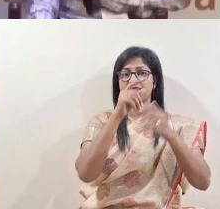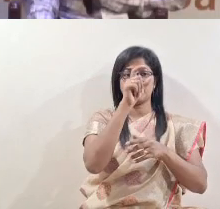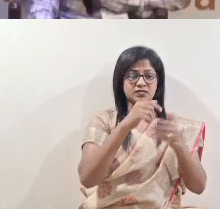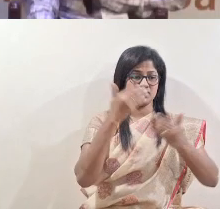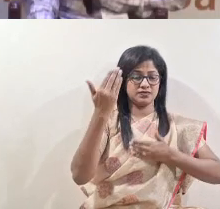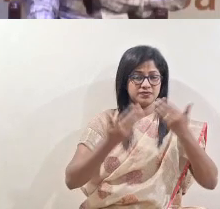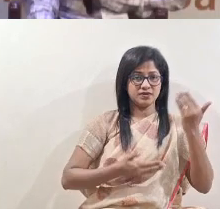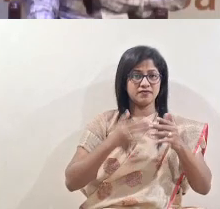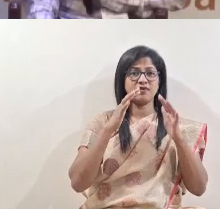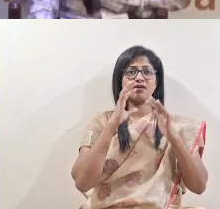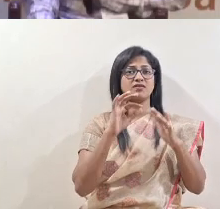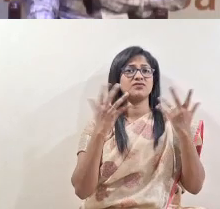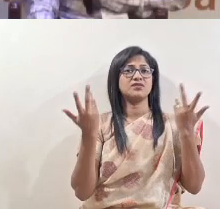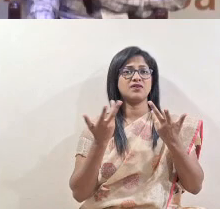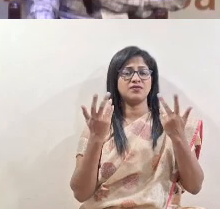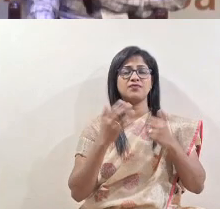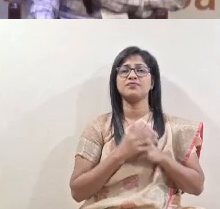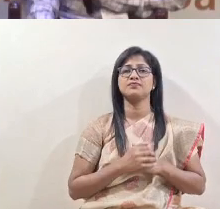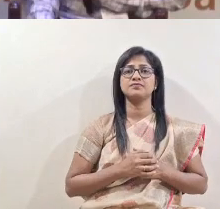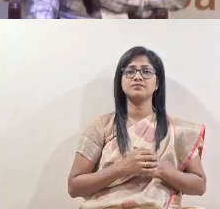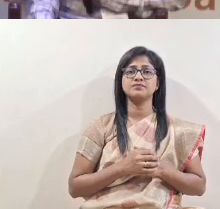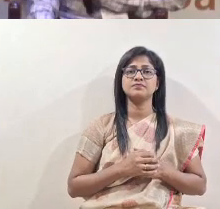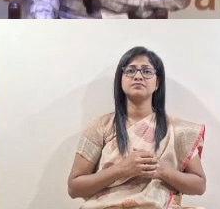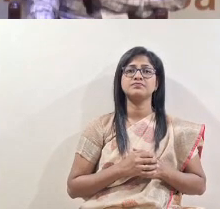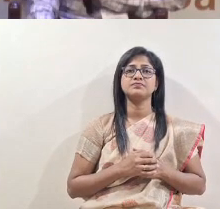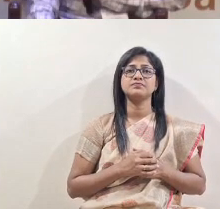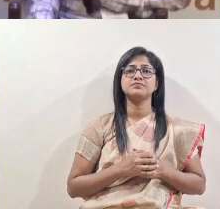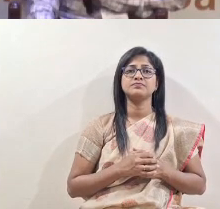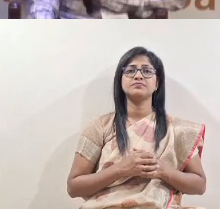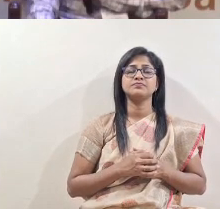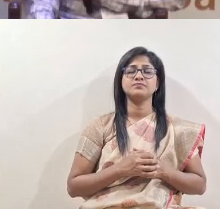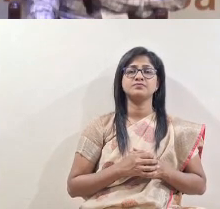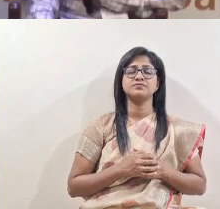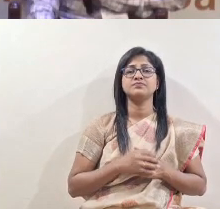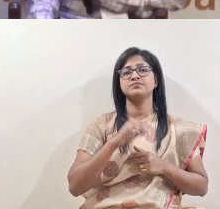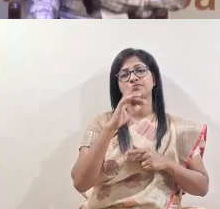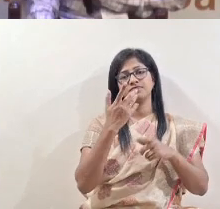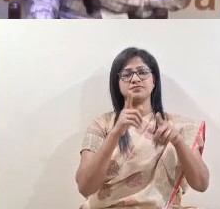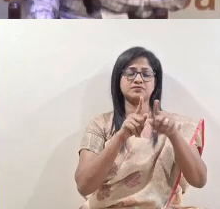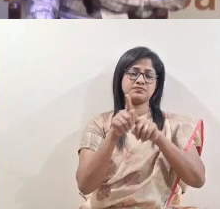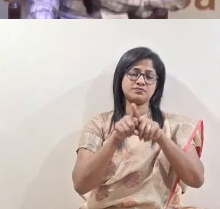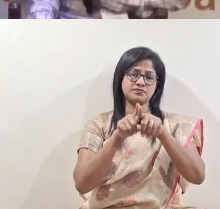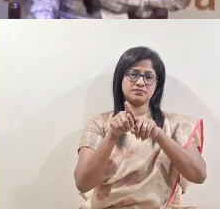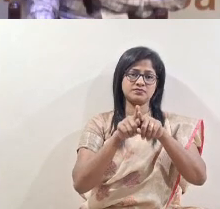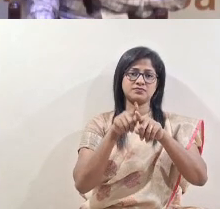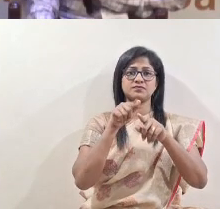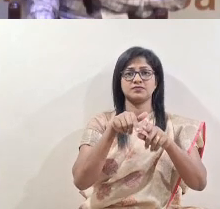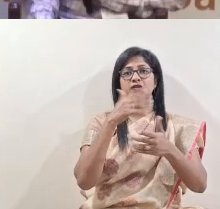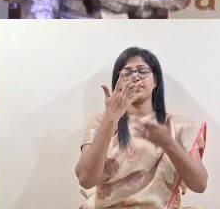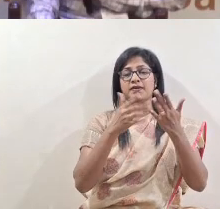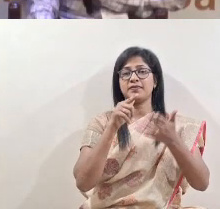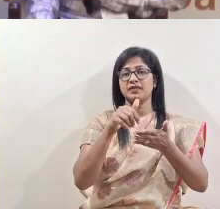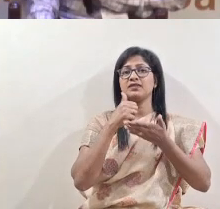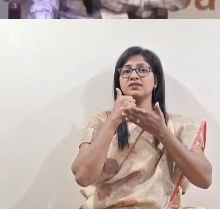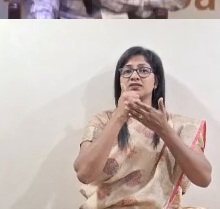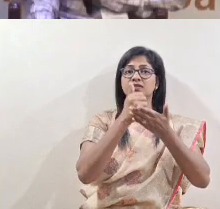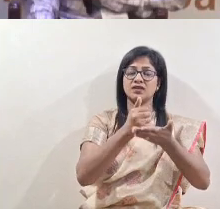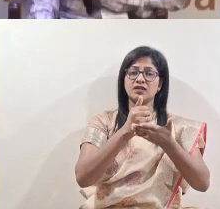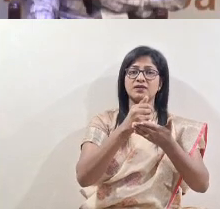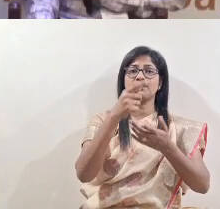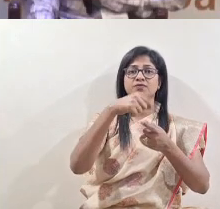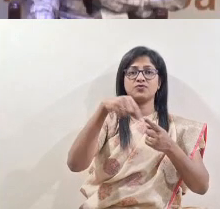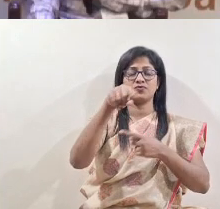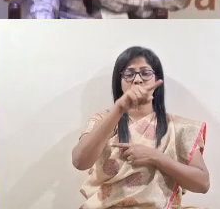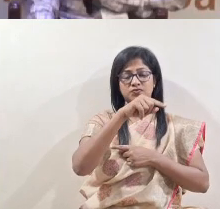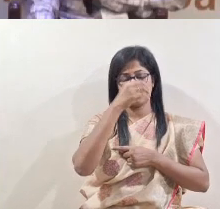who's crossing the road. uh, so just an example, maybe that'll help you to really